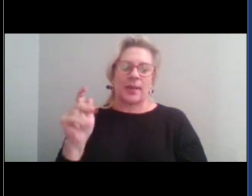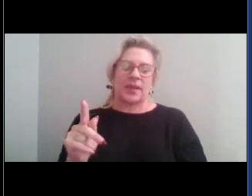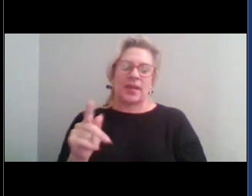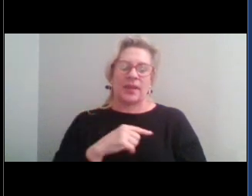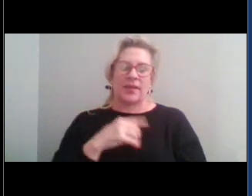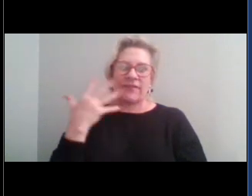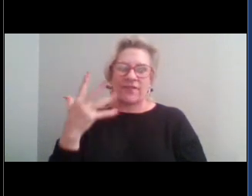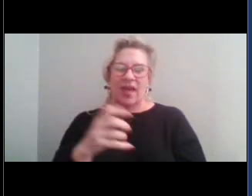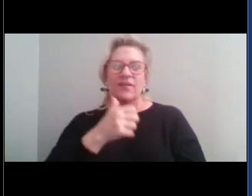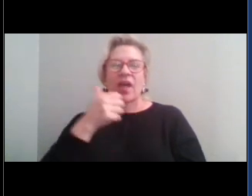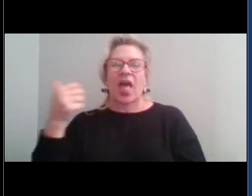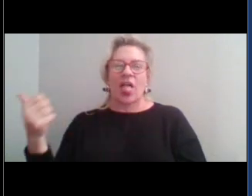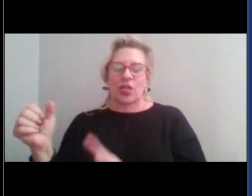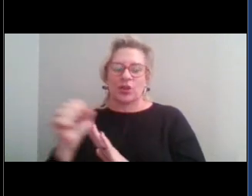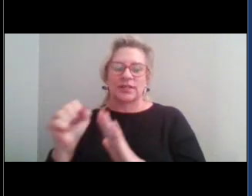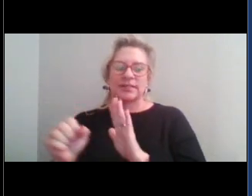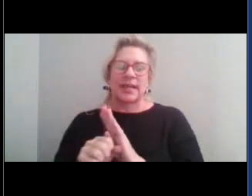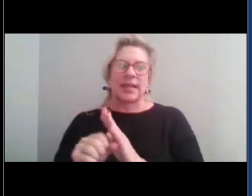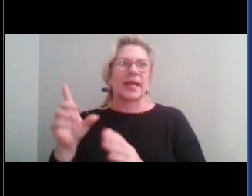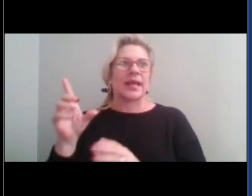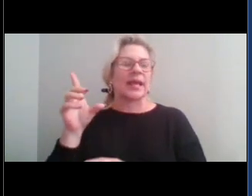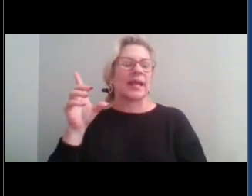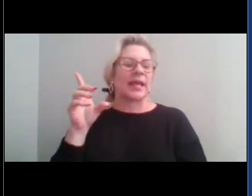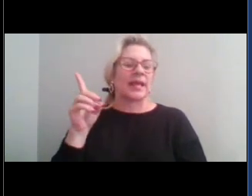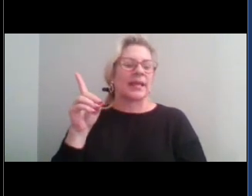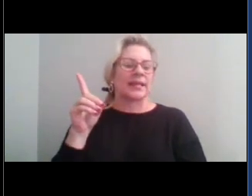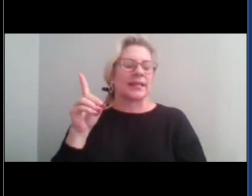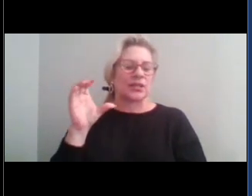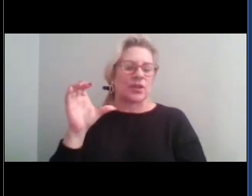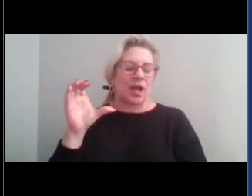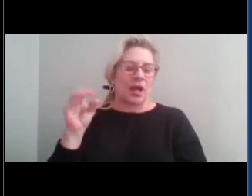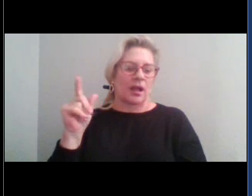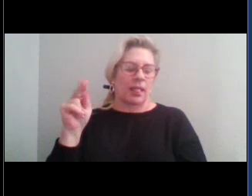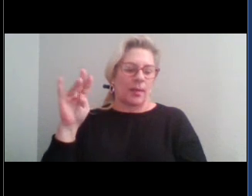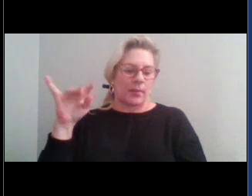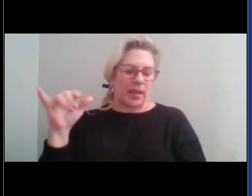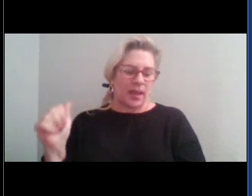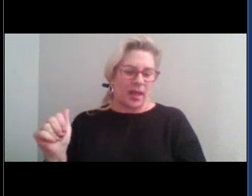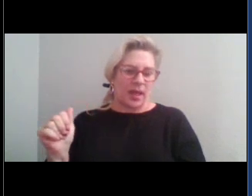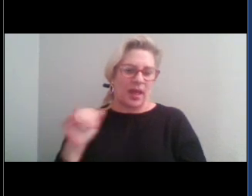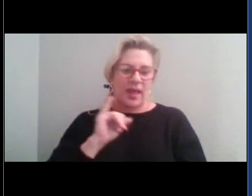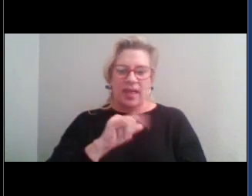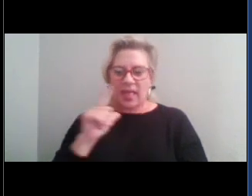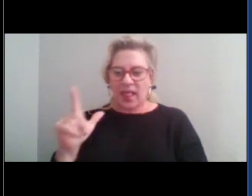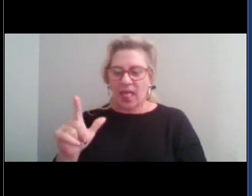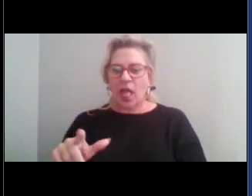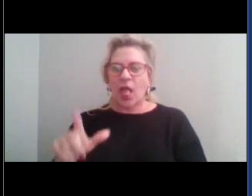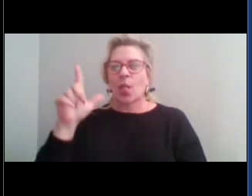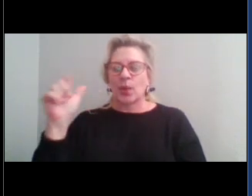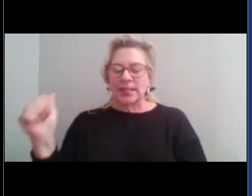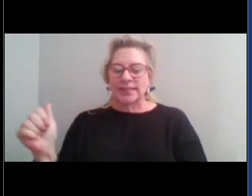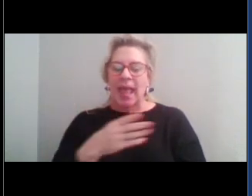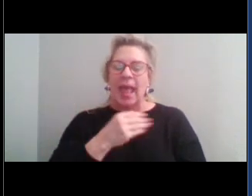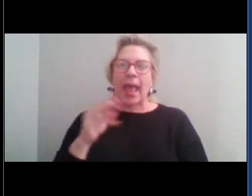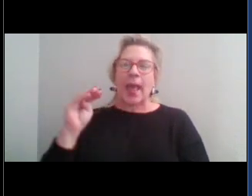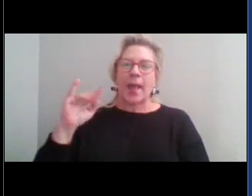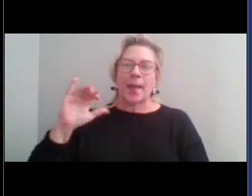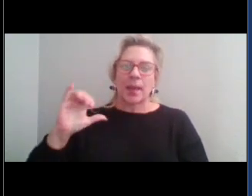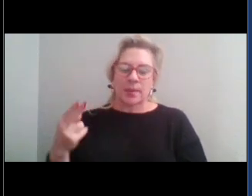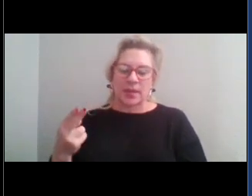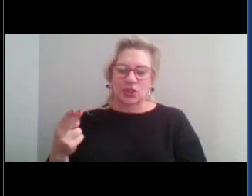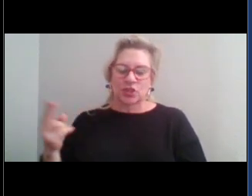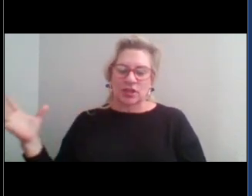transportation CEOs from the District of Columbia, Illinois, Kansas, Louisiana, and Michigan to join this